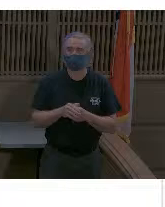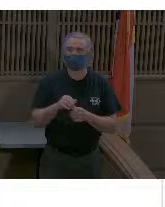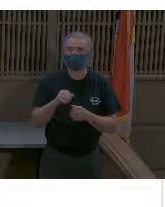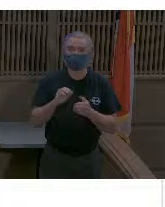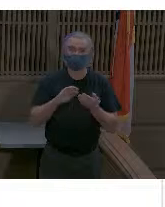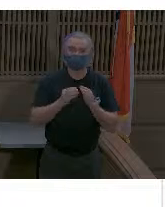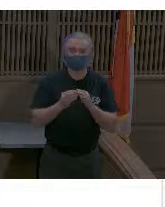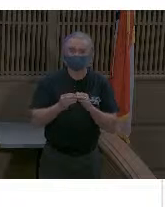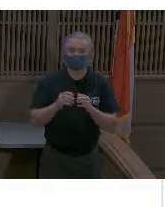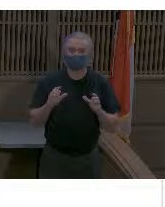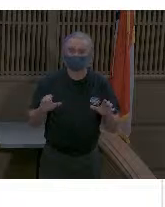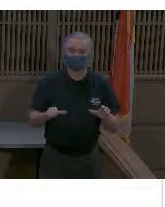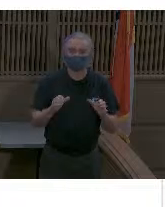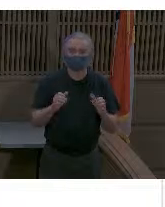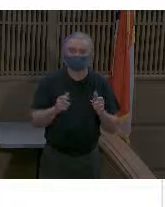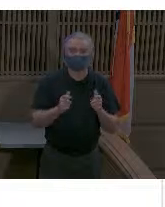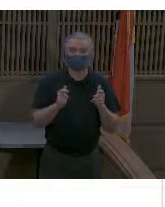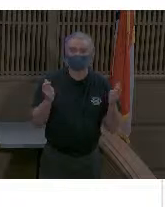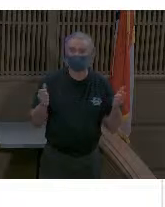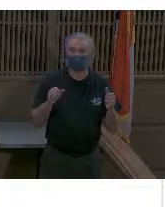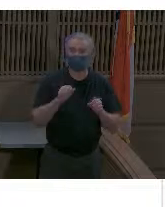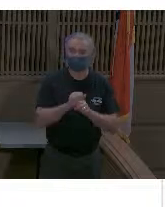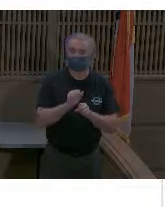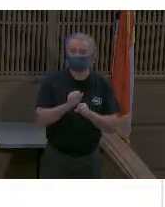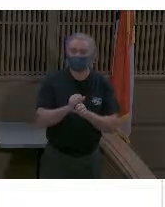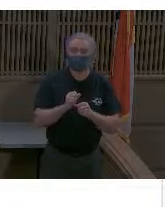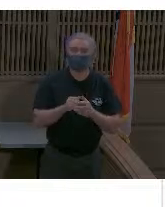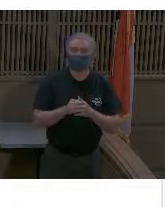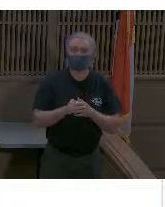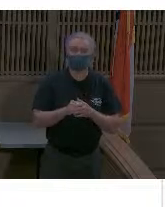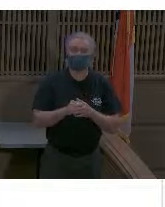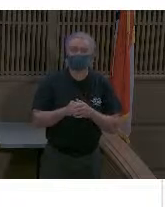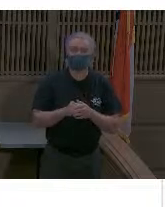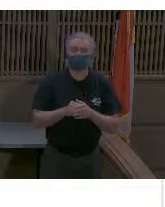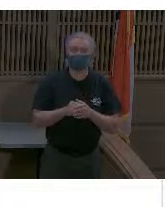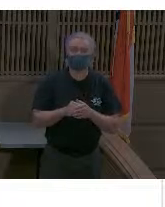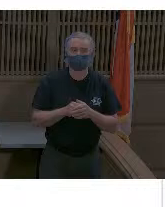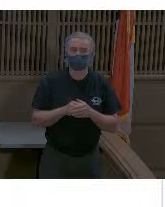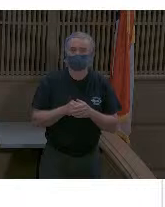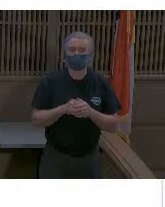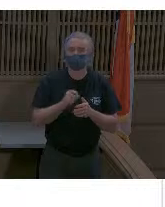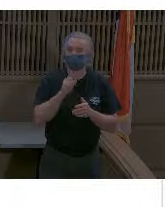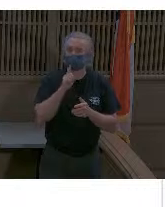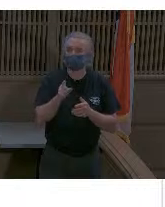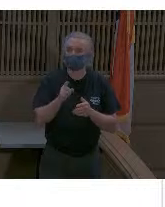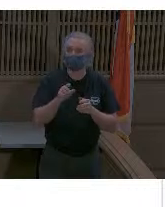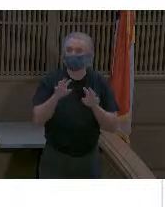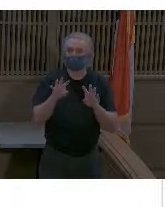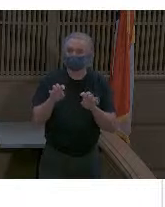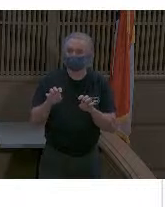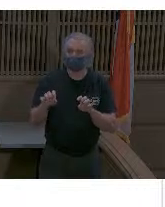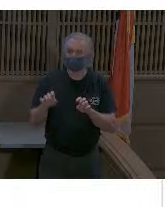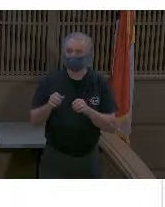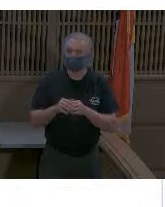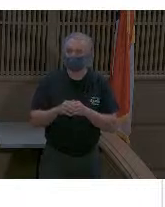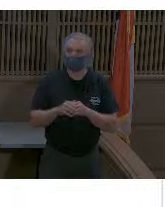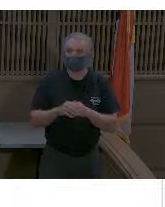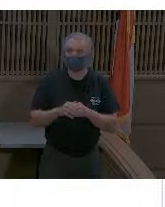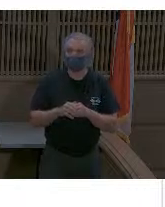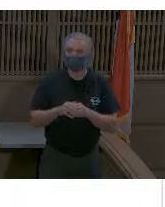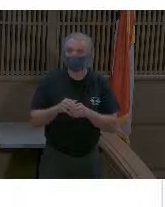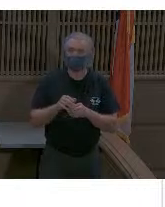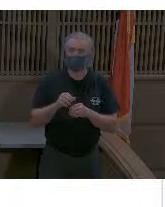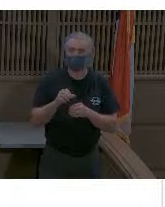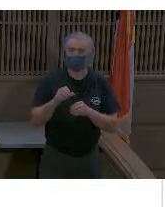great job, and it's an out-of-the-box way of gathering data. We actually test the stormwater here